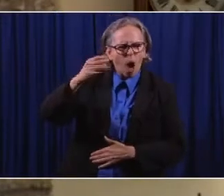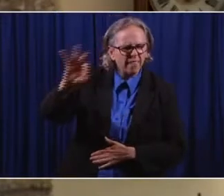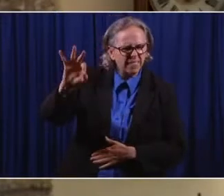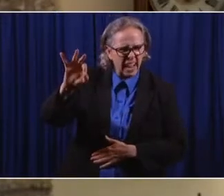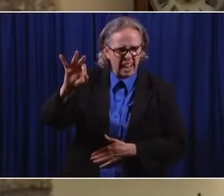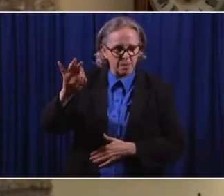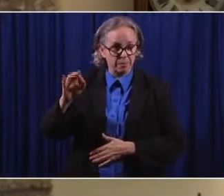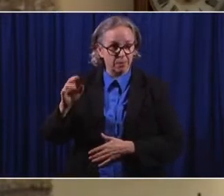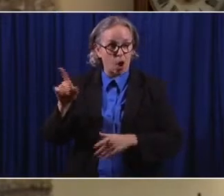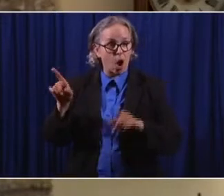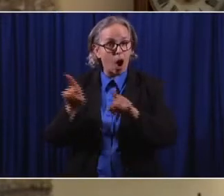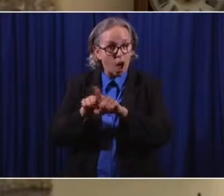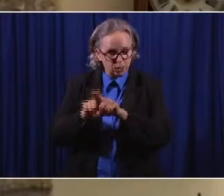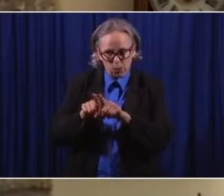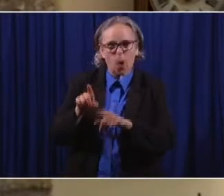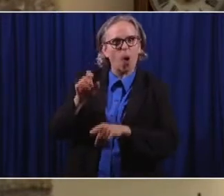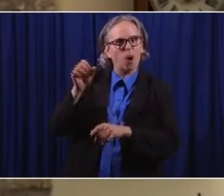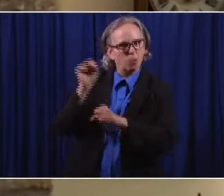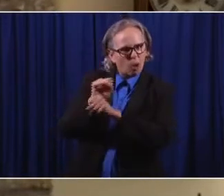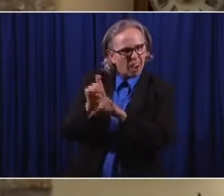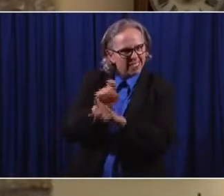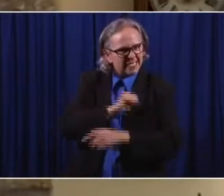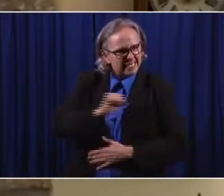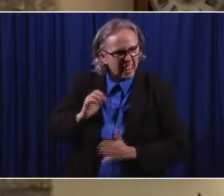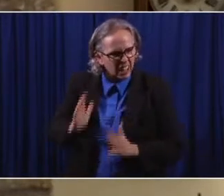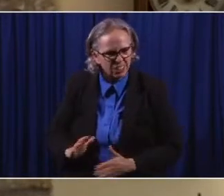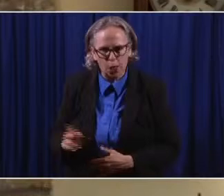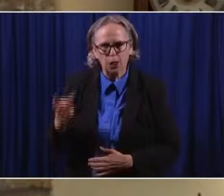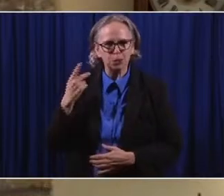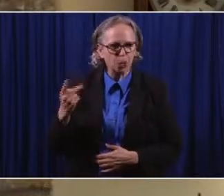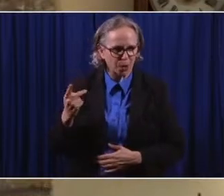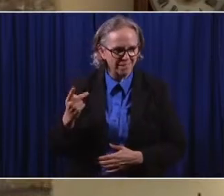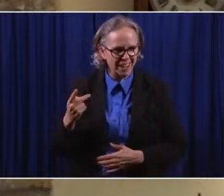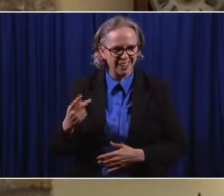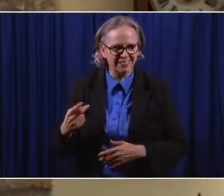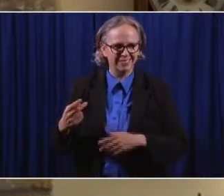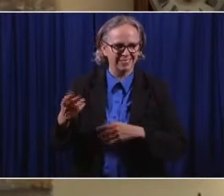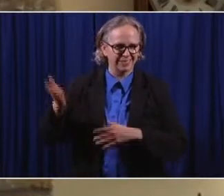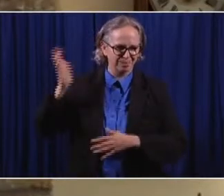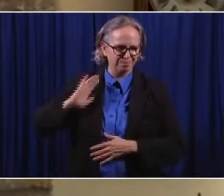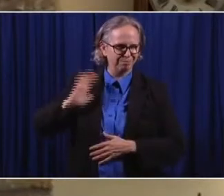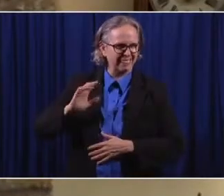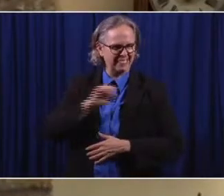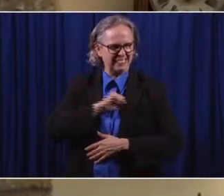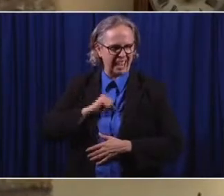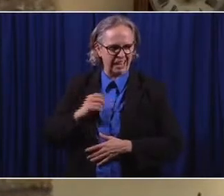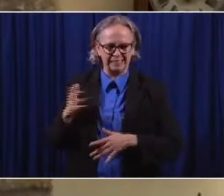And he was in the United States Senate. He and I coincided some of our time together,